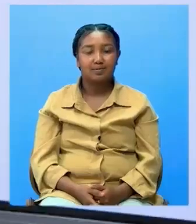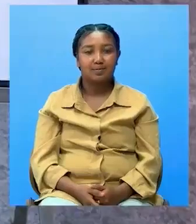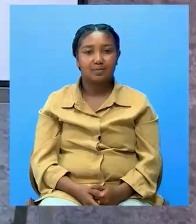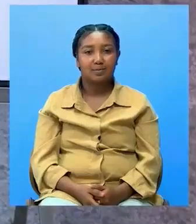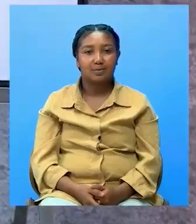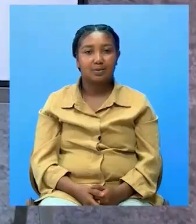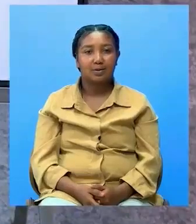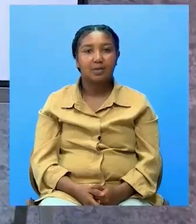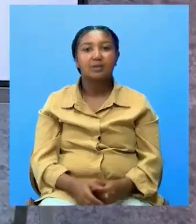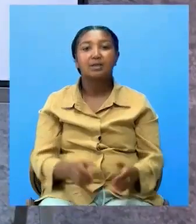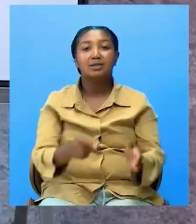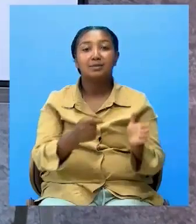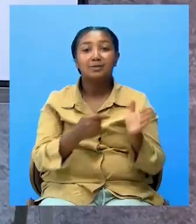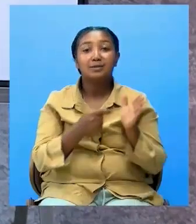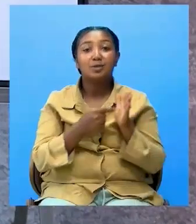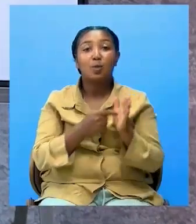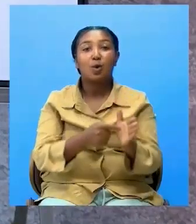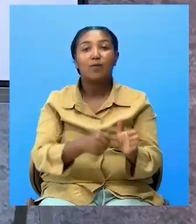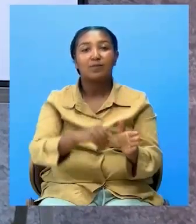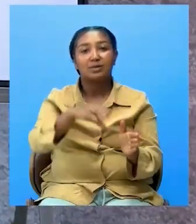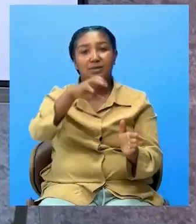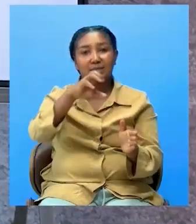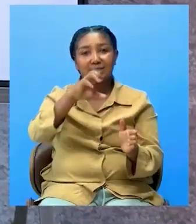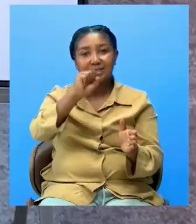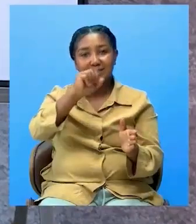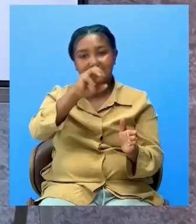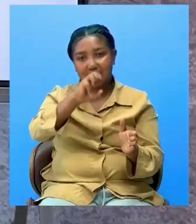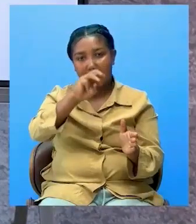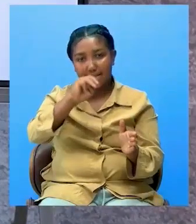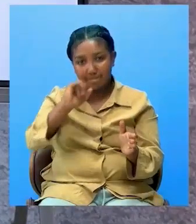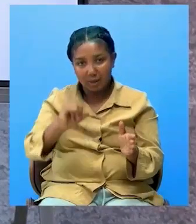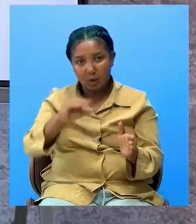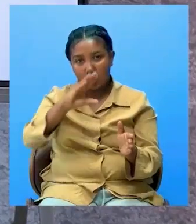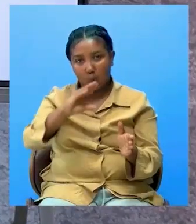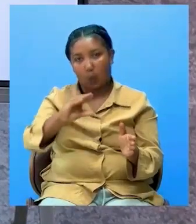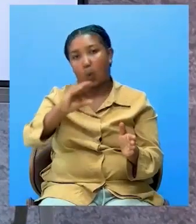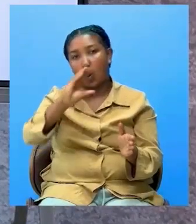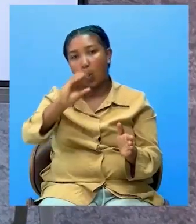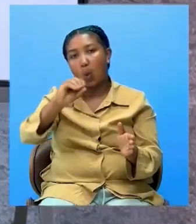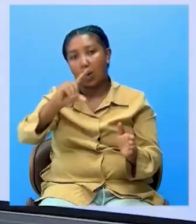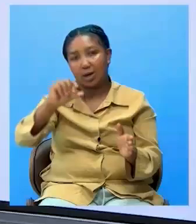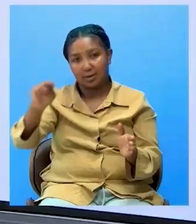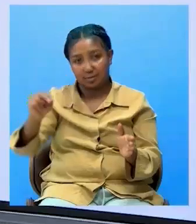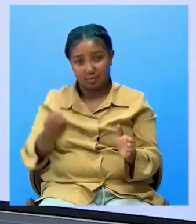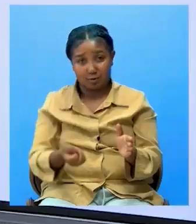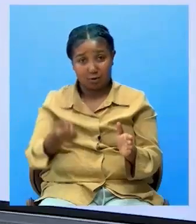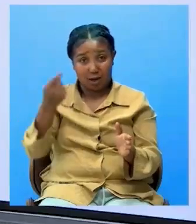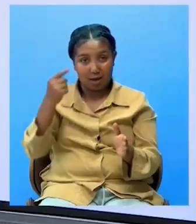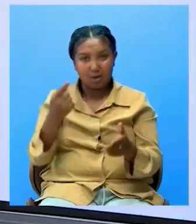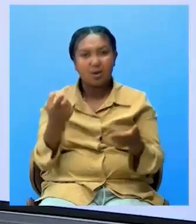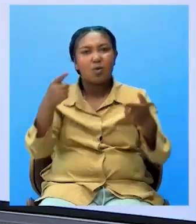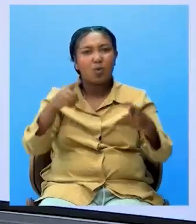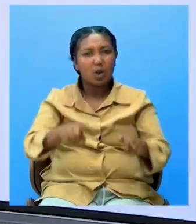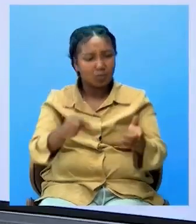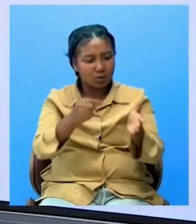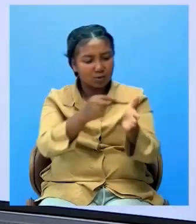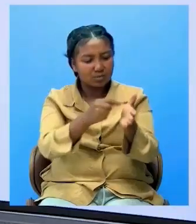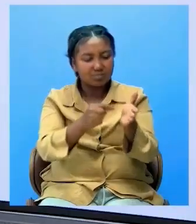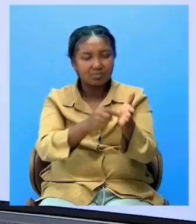This one is the symbol of semicolon. Is it clear? Good. So, when do we use